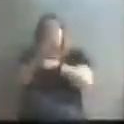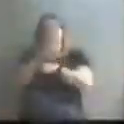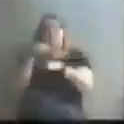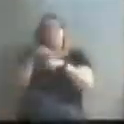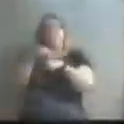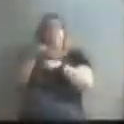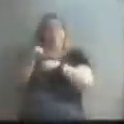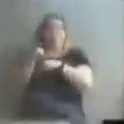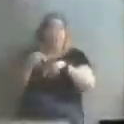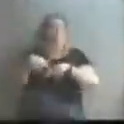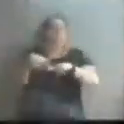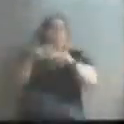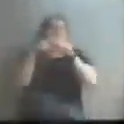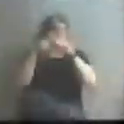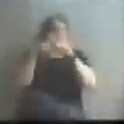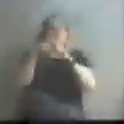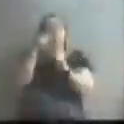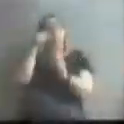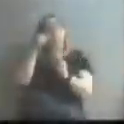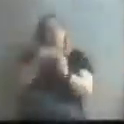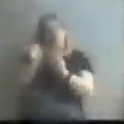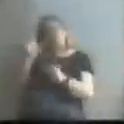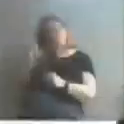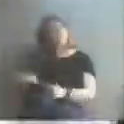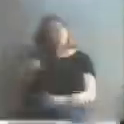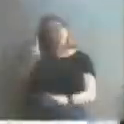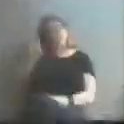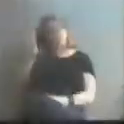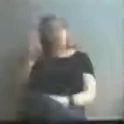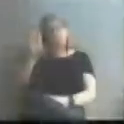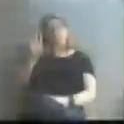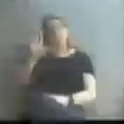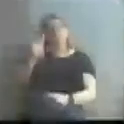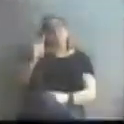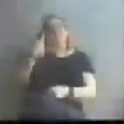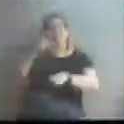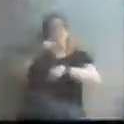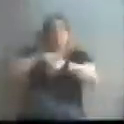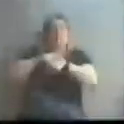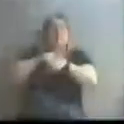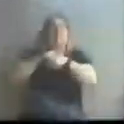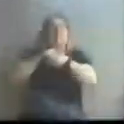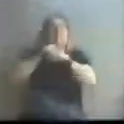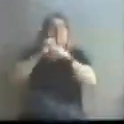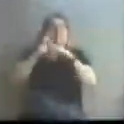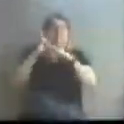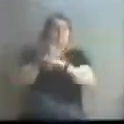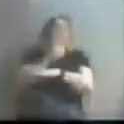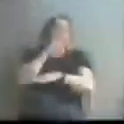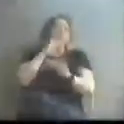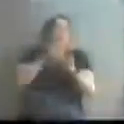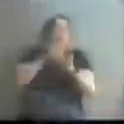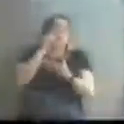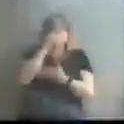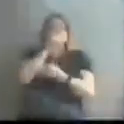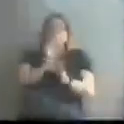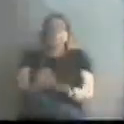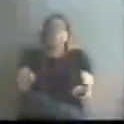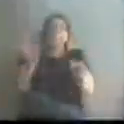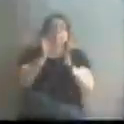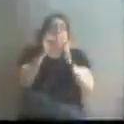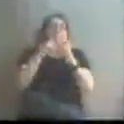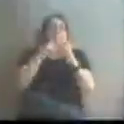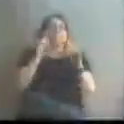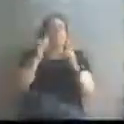and suspensions. Remember, this dashboard is about time spent on learning, and it's critical to the success of